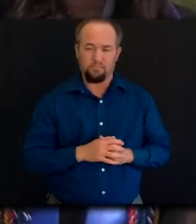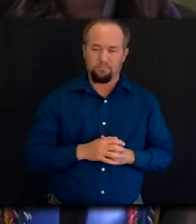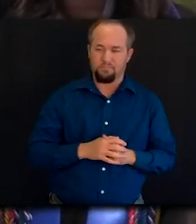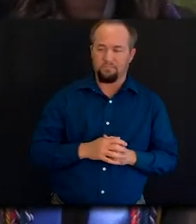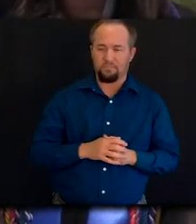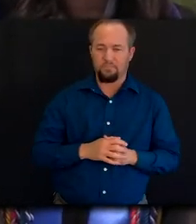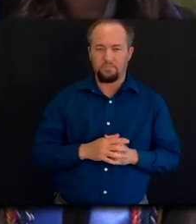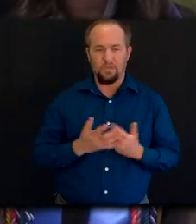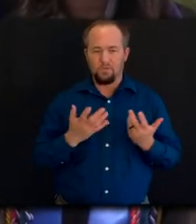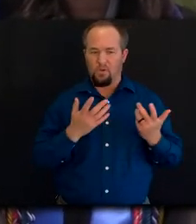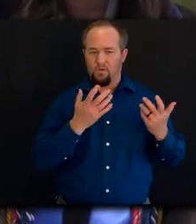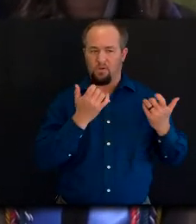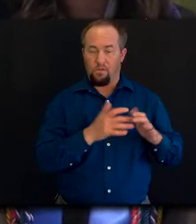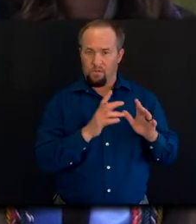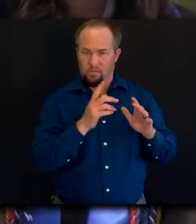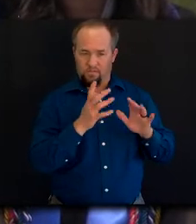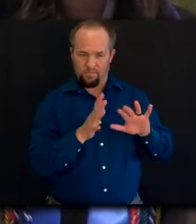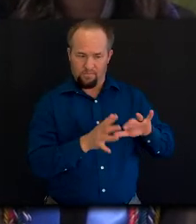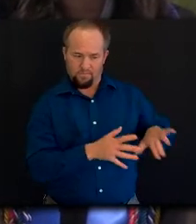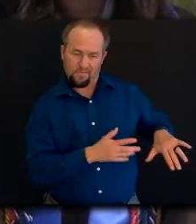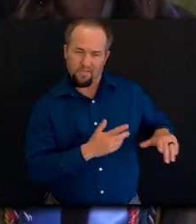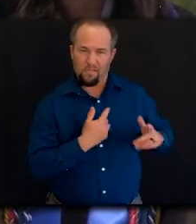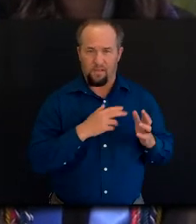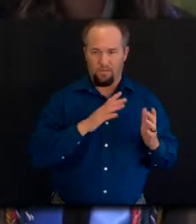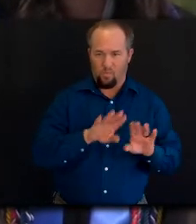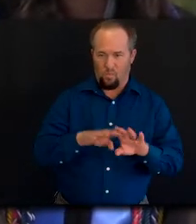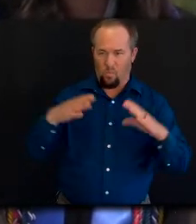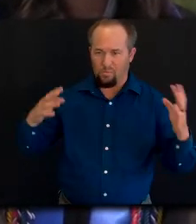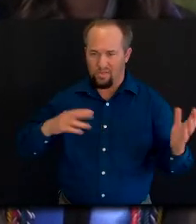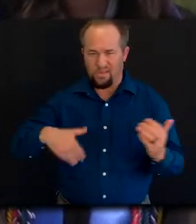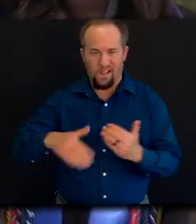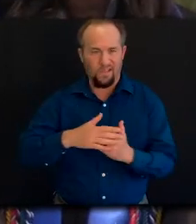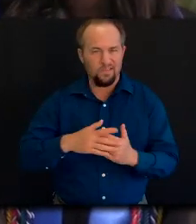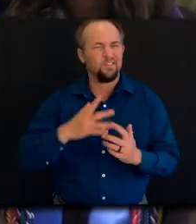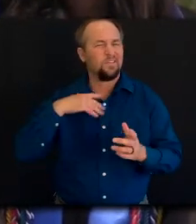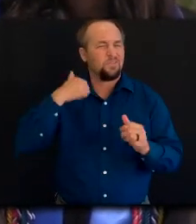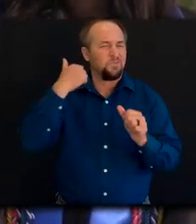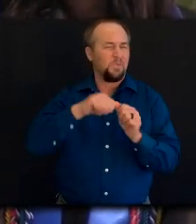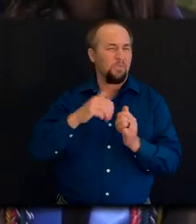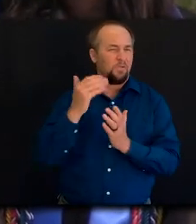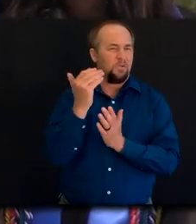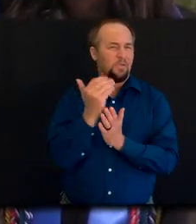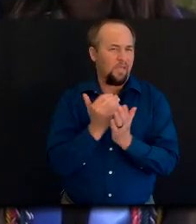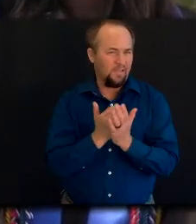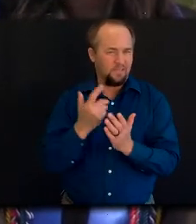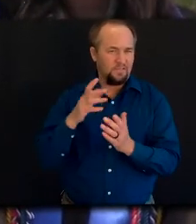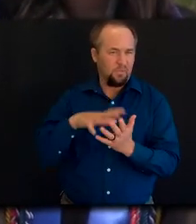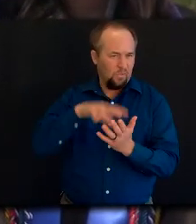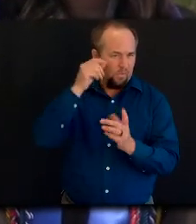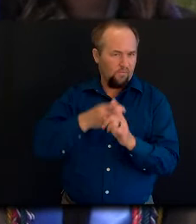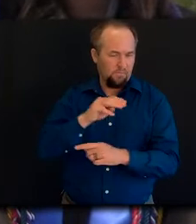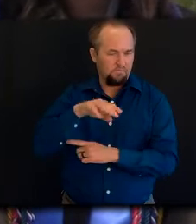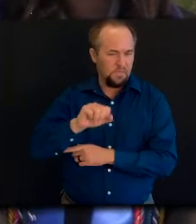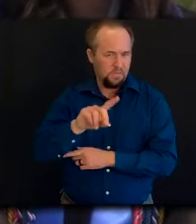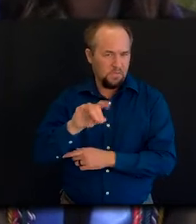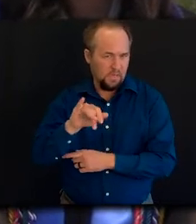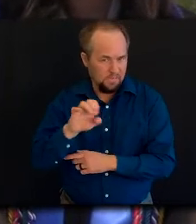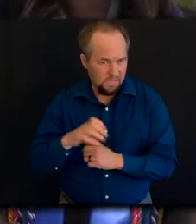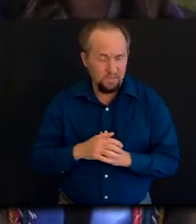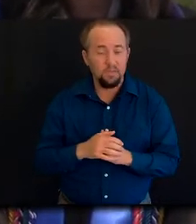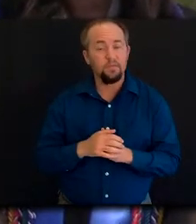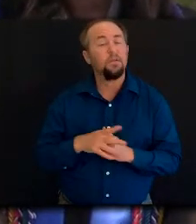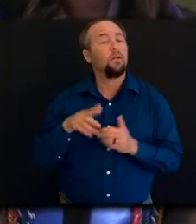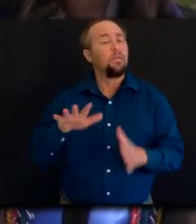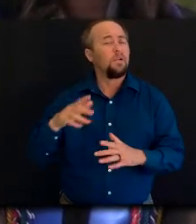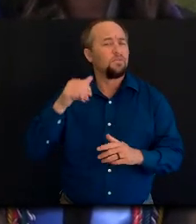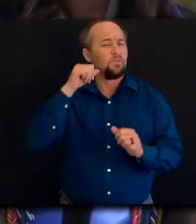next, let us remember the lessons we learned from Miss Debbie and the countless other welcoming faces that have impacted us. Let us remember all